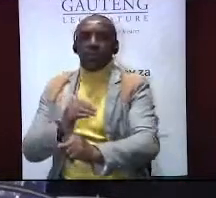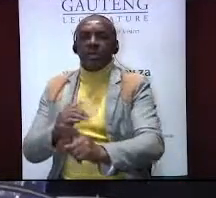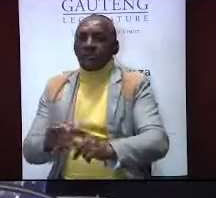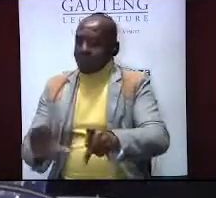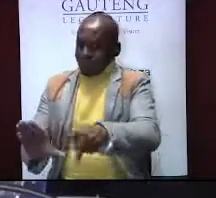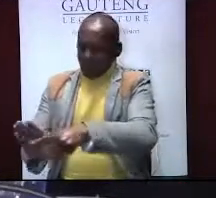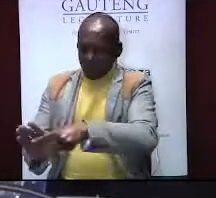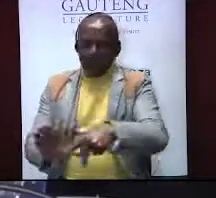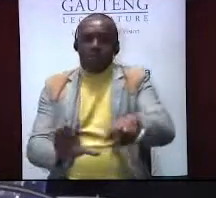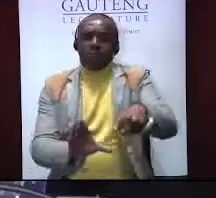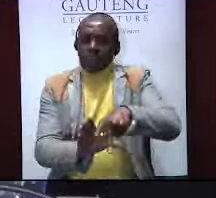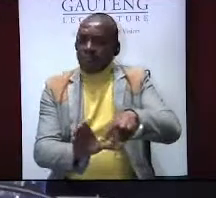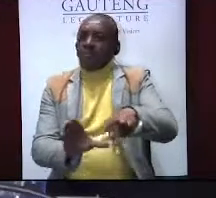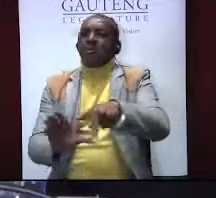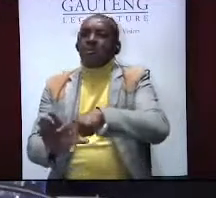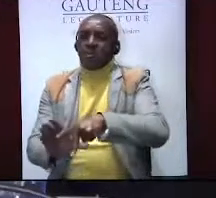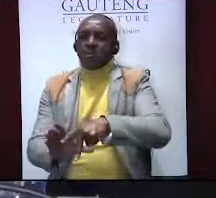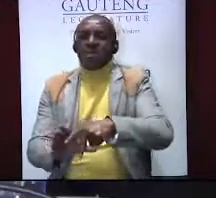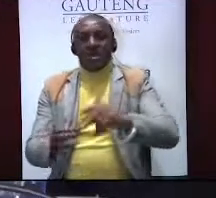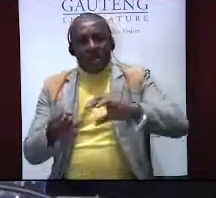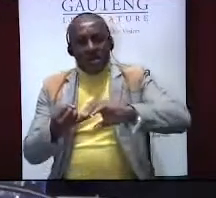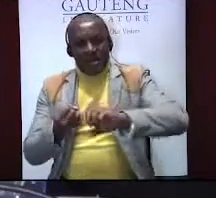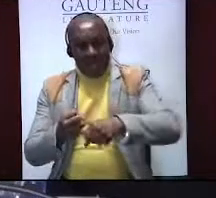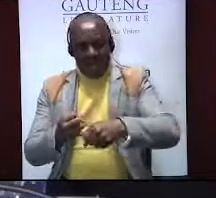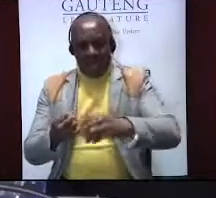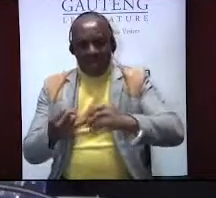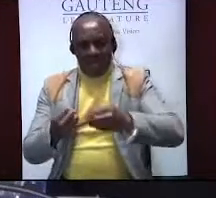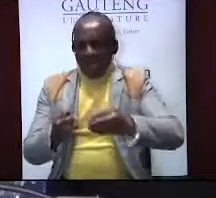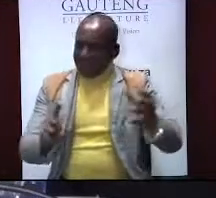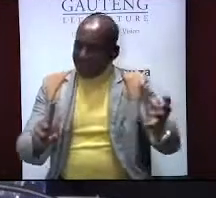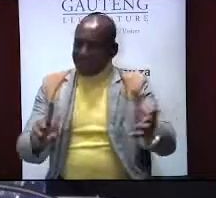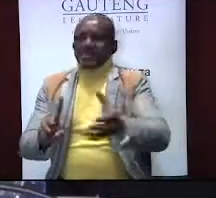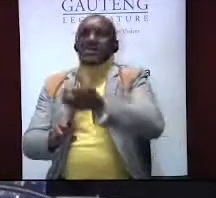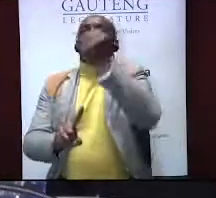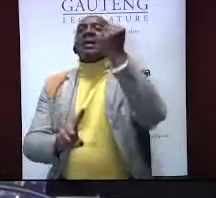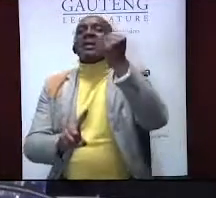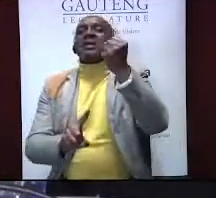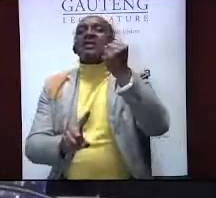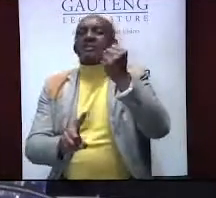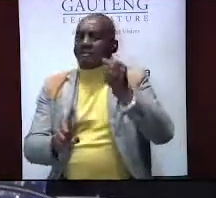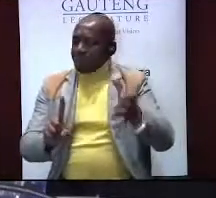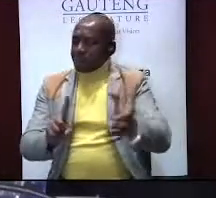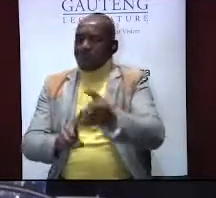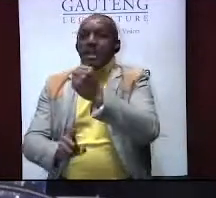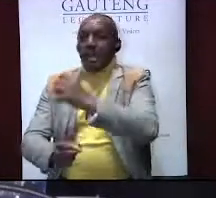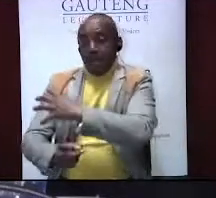patriotically and claim South Africa out of the hands of the evil one.